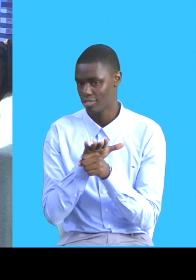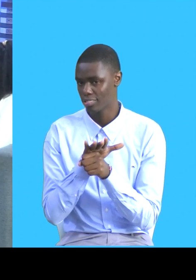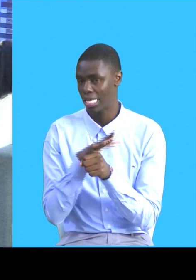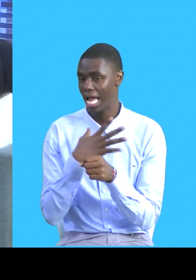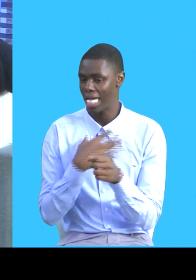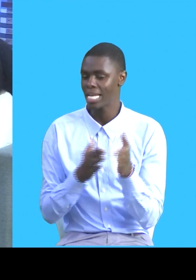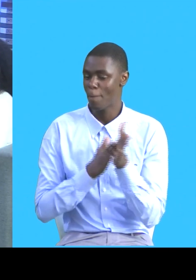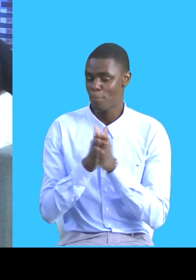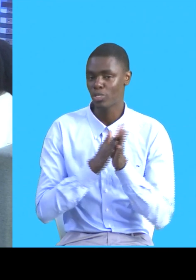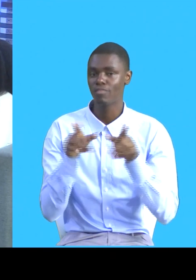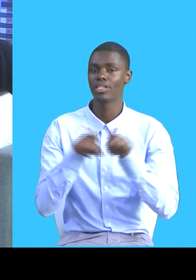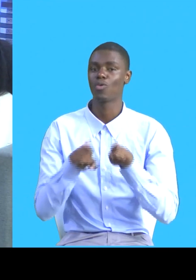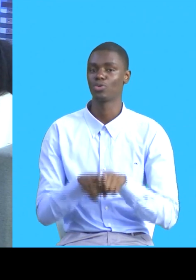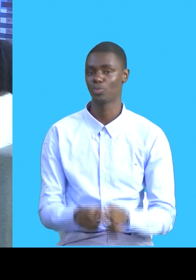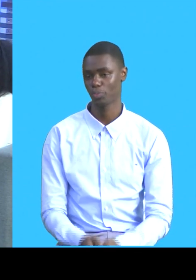it's motivating.